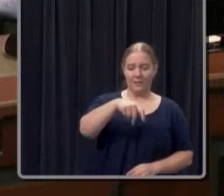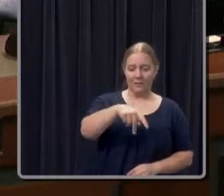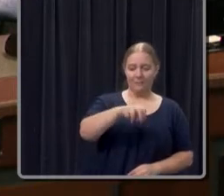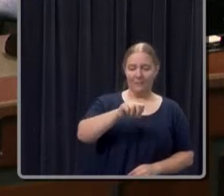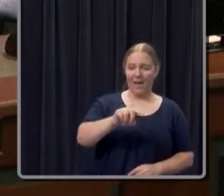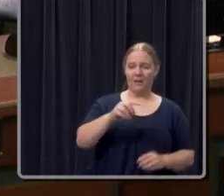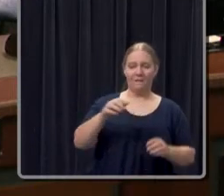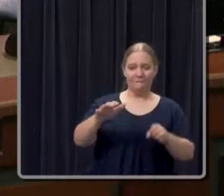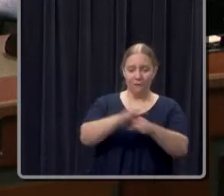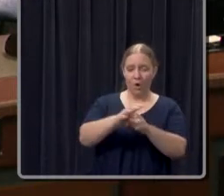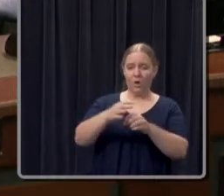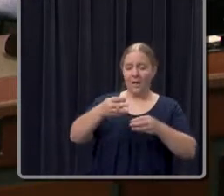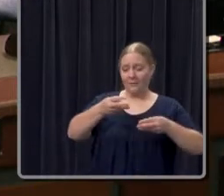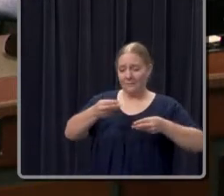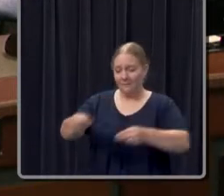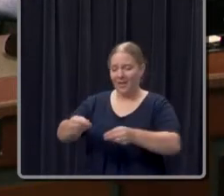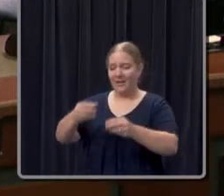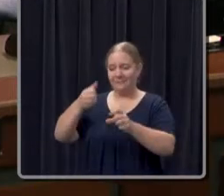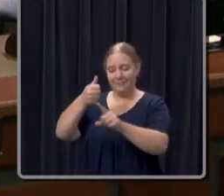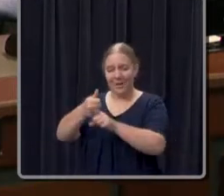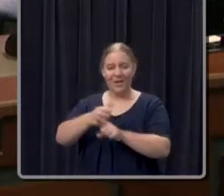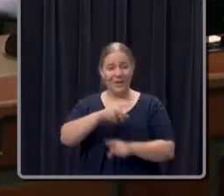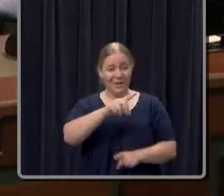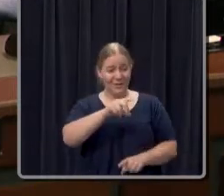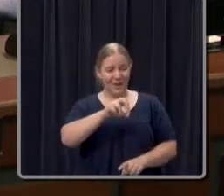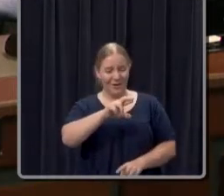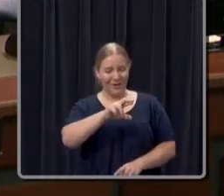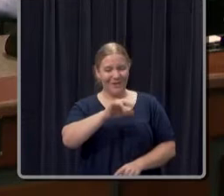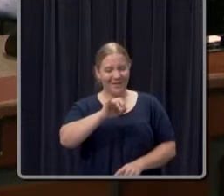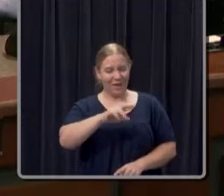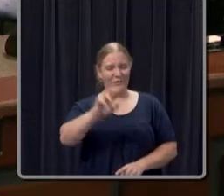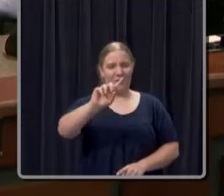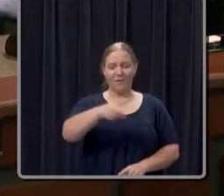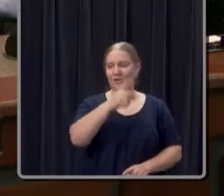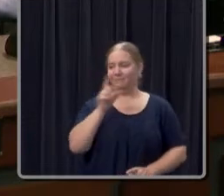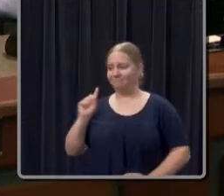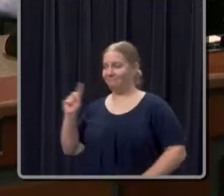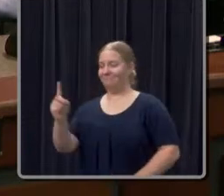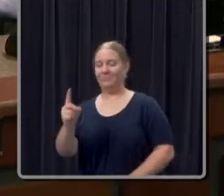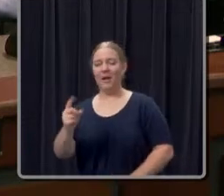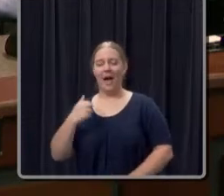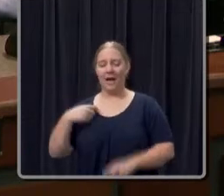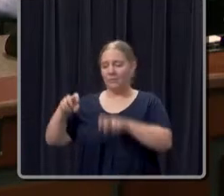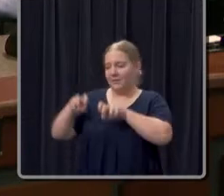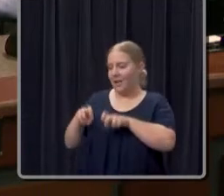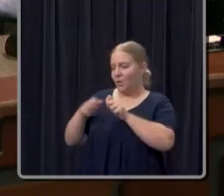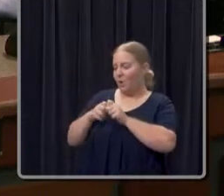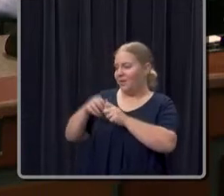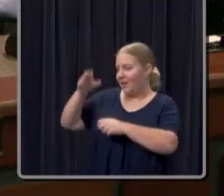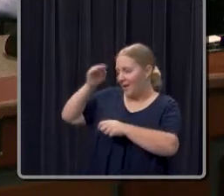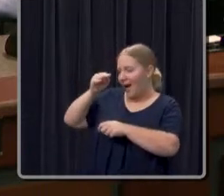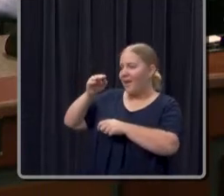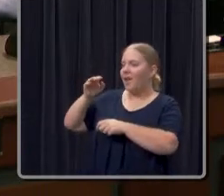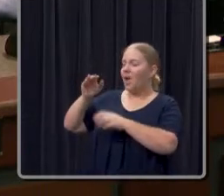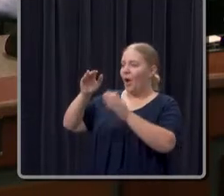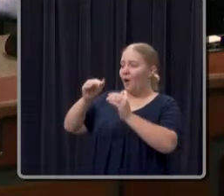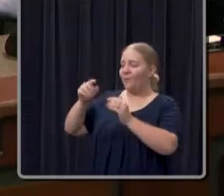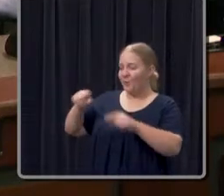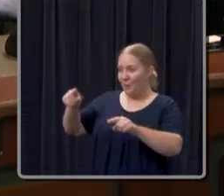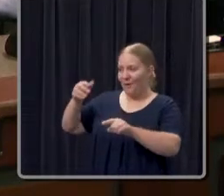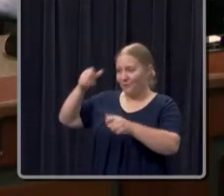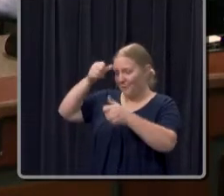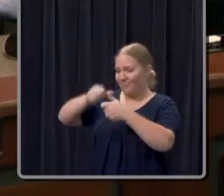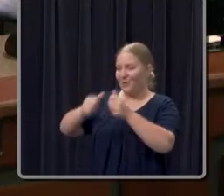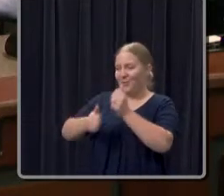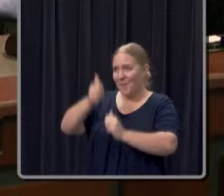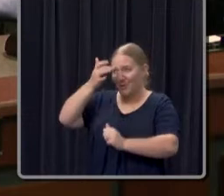impact, Dr. Yeager was the first one up there, and I happened to be sitting next to a gentleman, and he leaned over, he goes, smartest guy in the room. That's where I